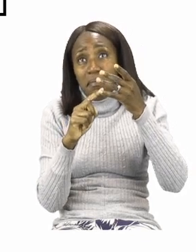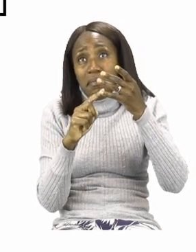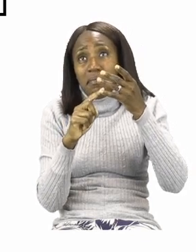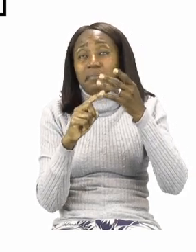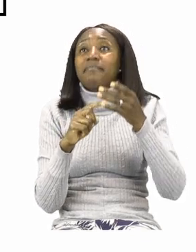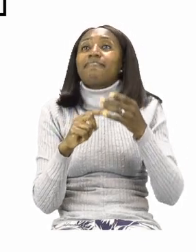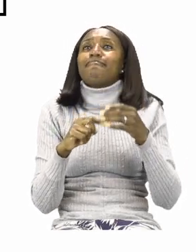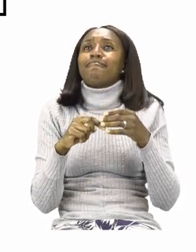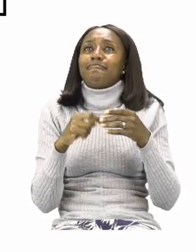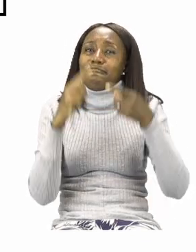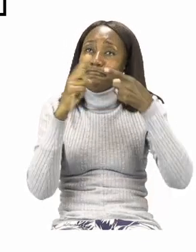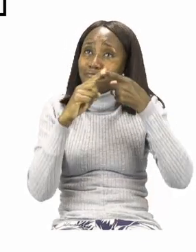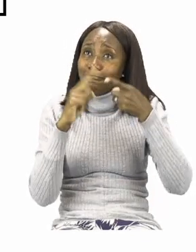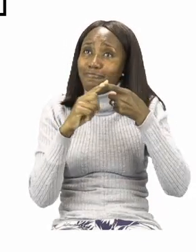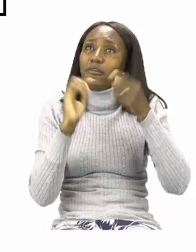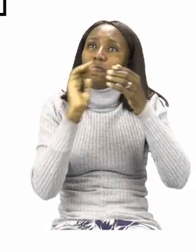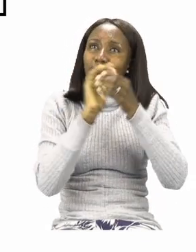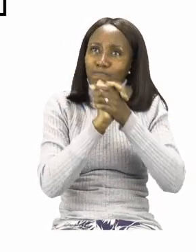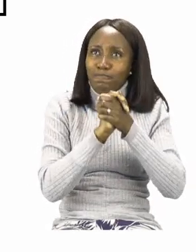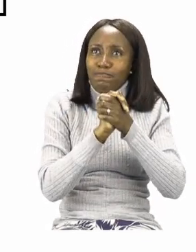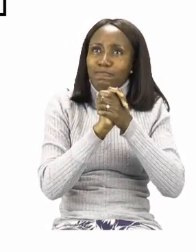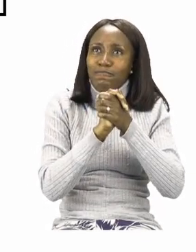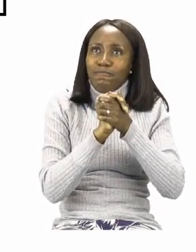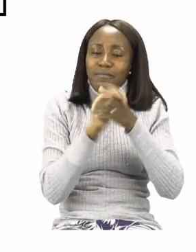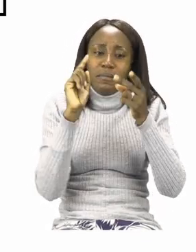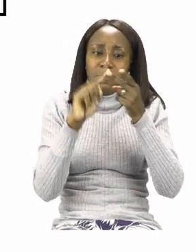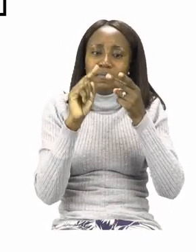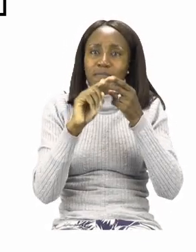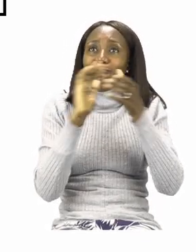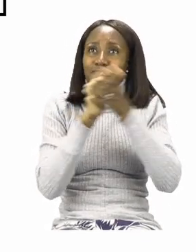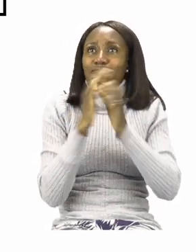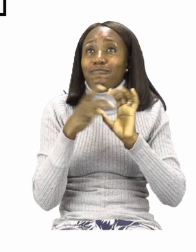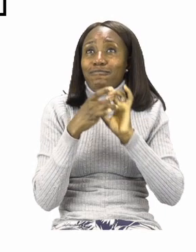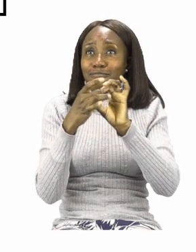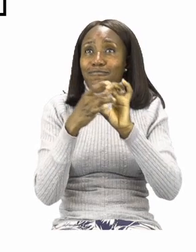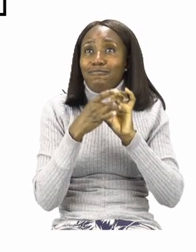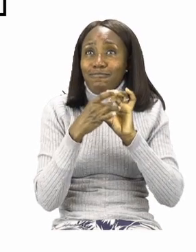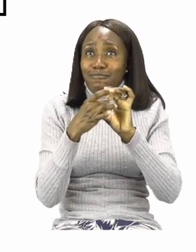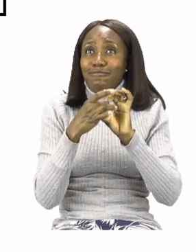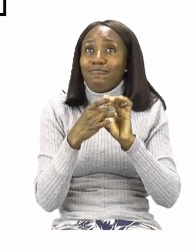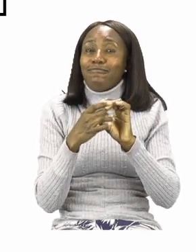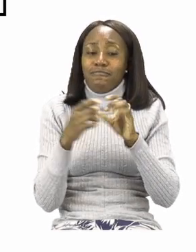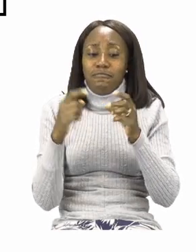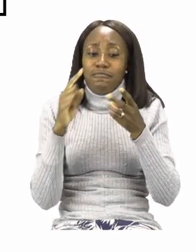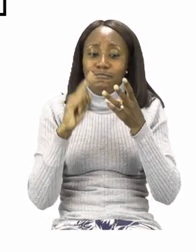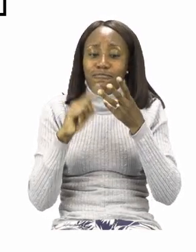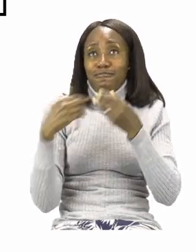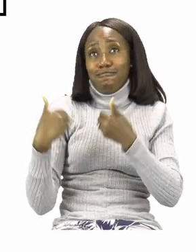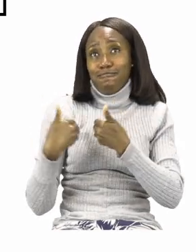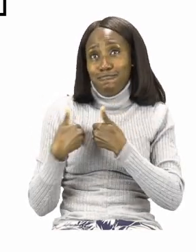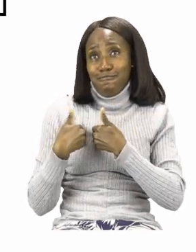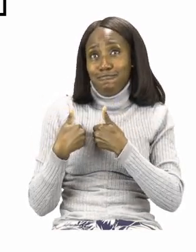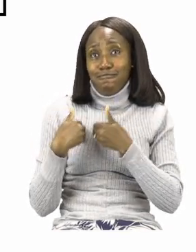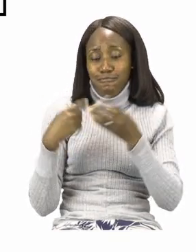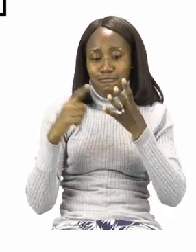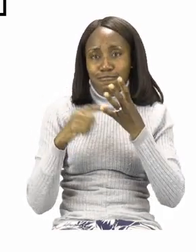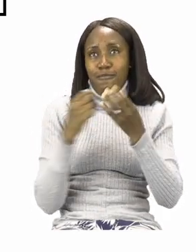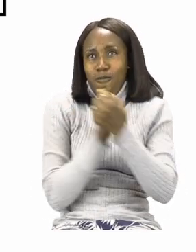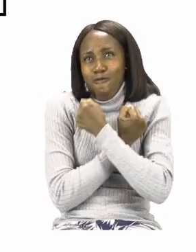words are friend, friendship, care, and love.